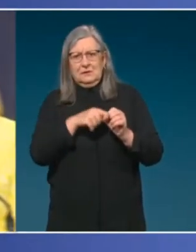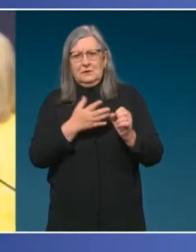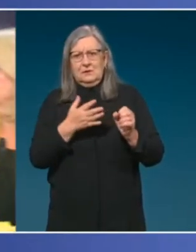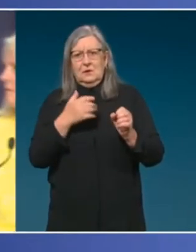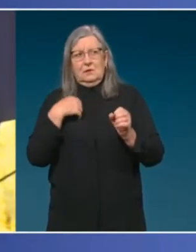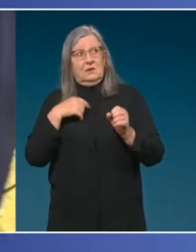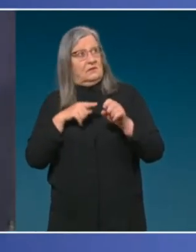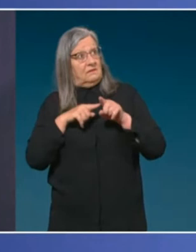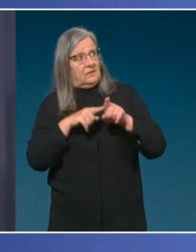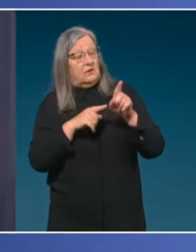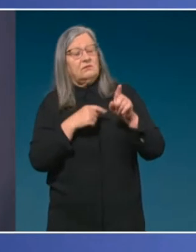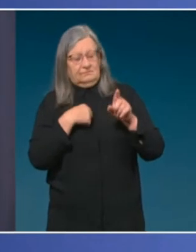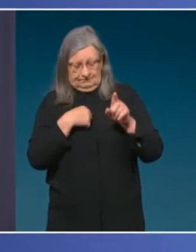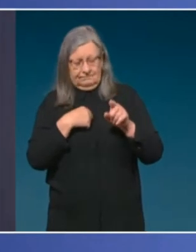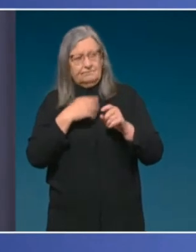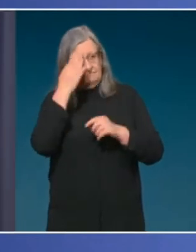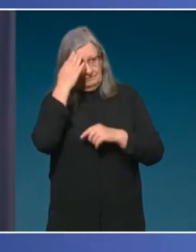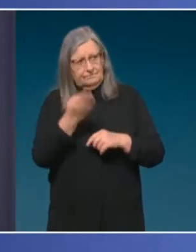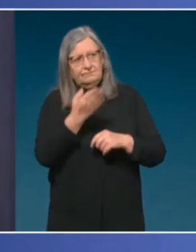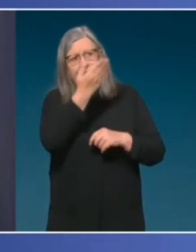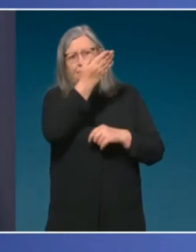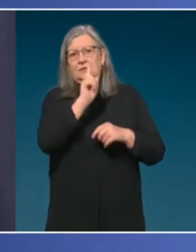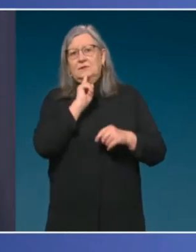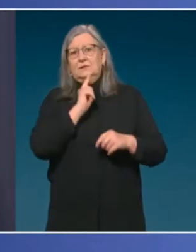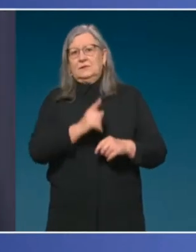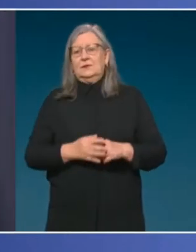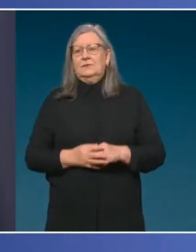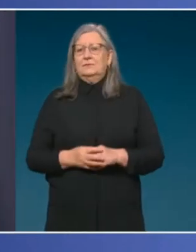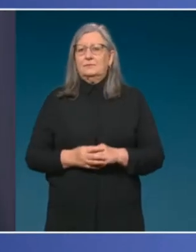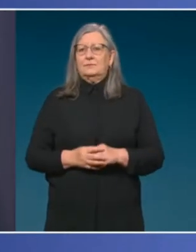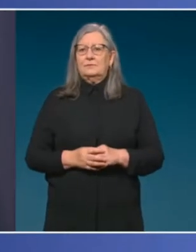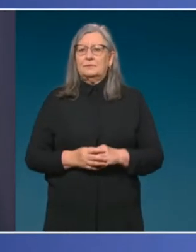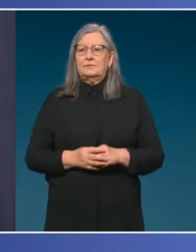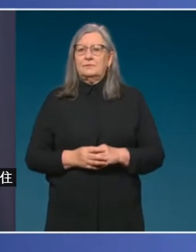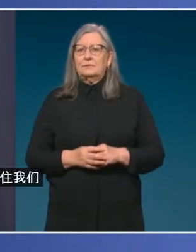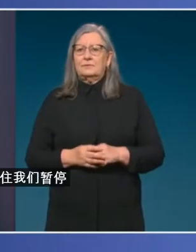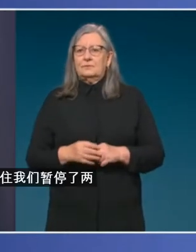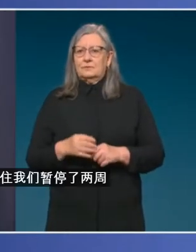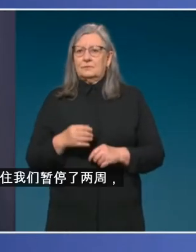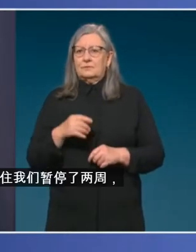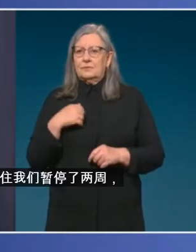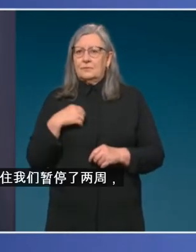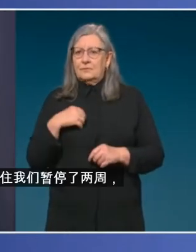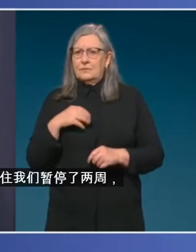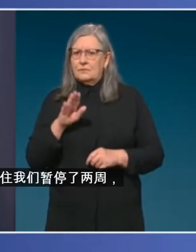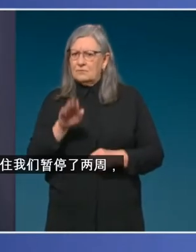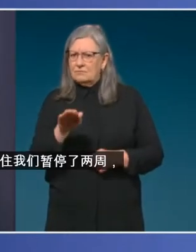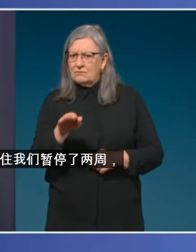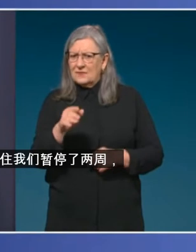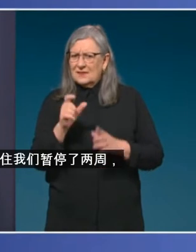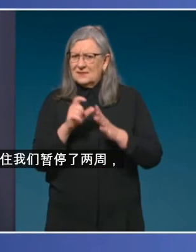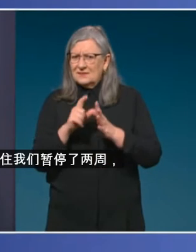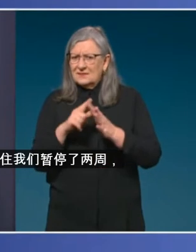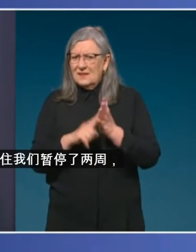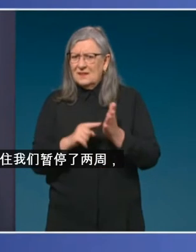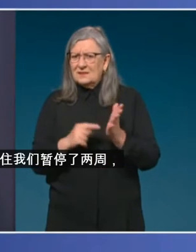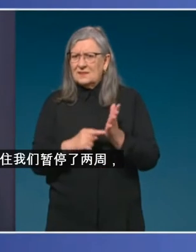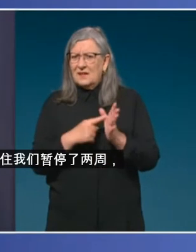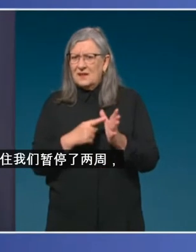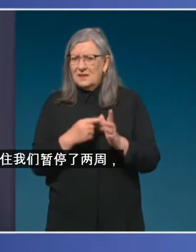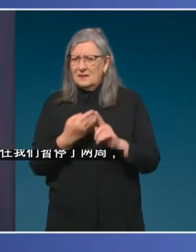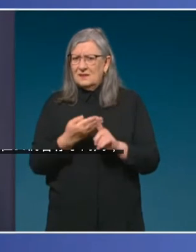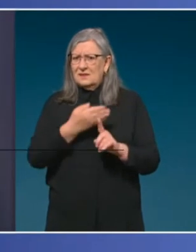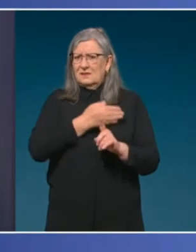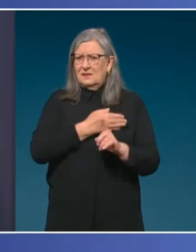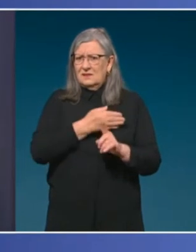of Delta and Omicron, actions we're taking. Remember, we took a 2-week pause with flights